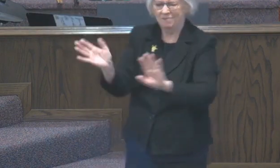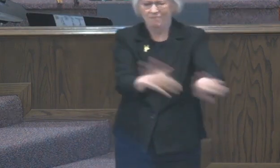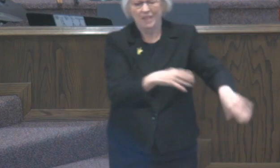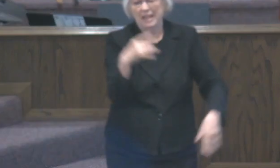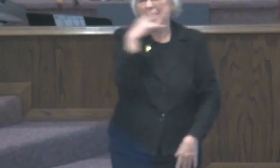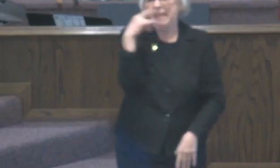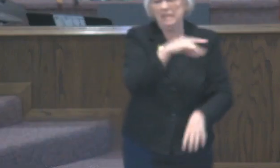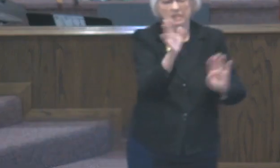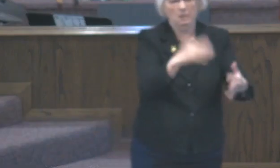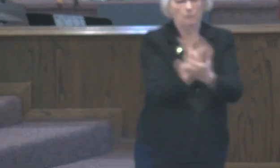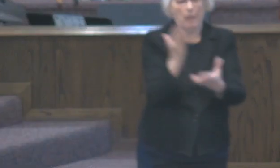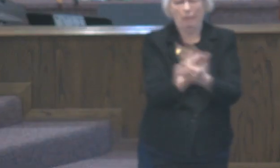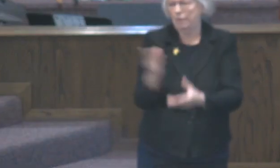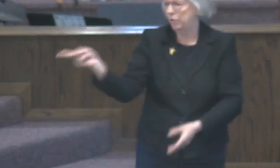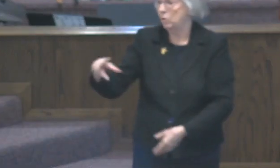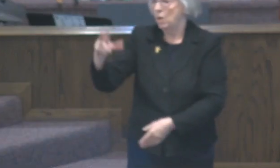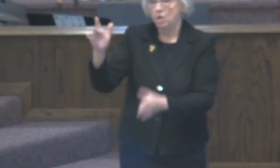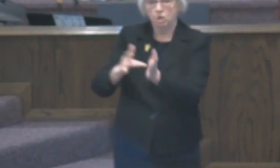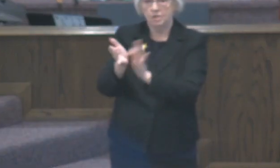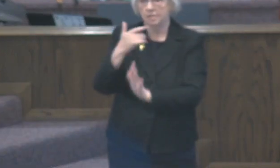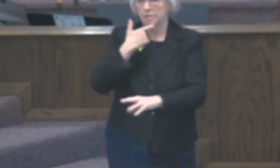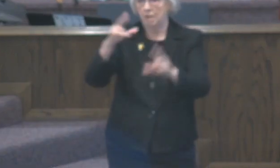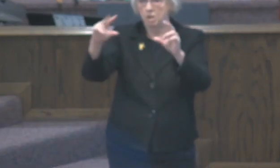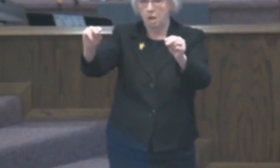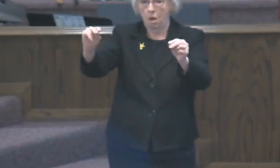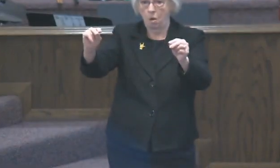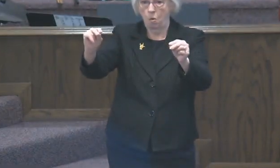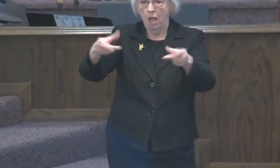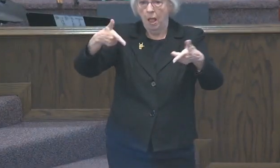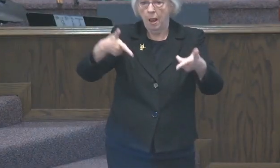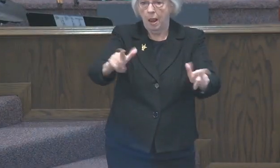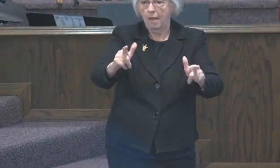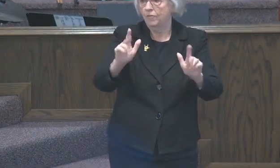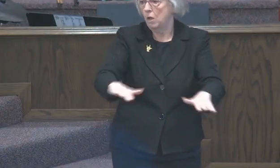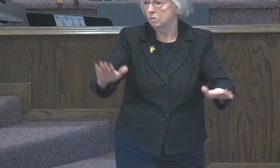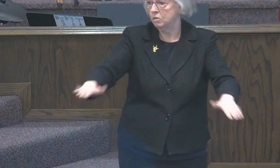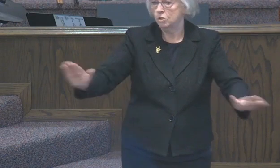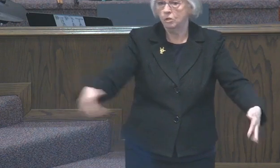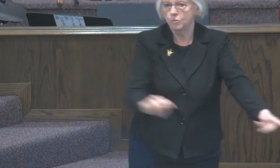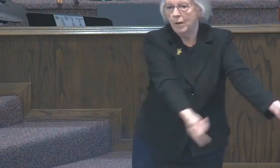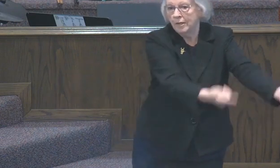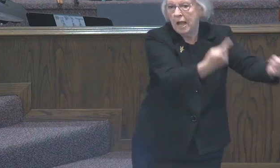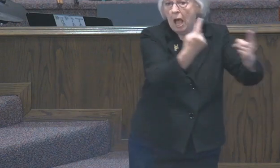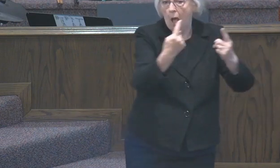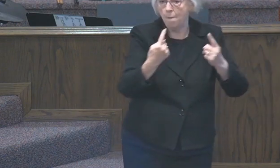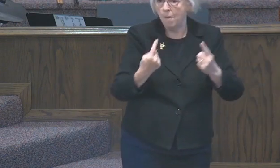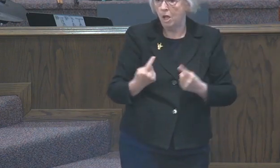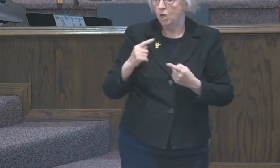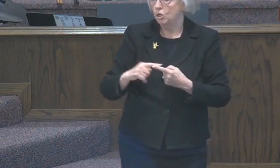that we're going to experience over the next 3 years, I've just given you